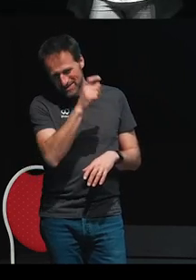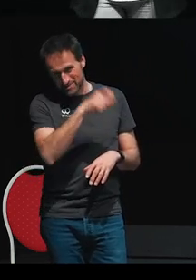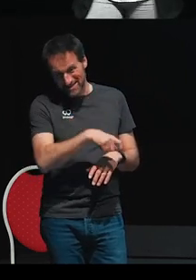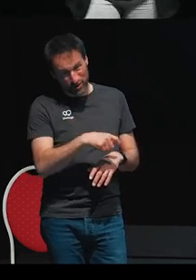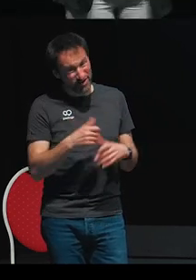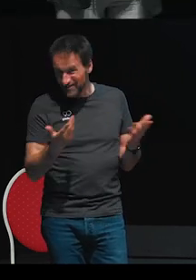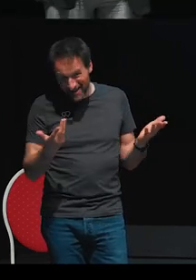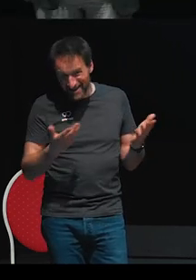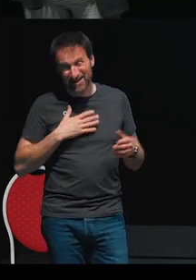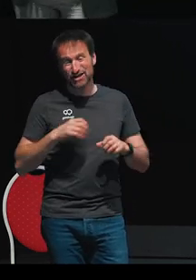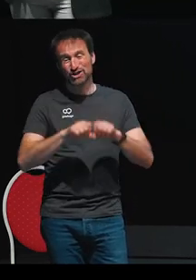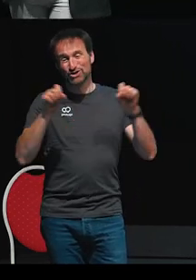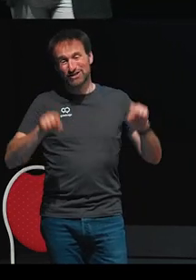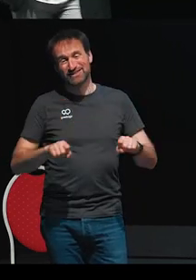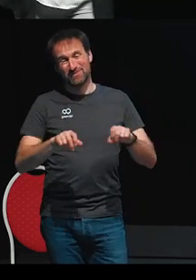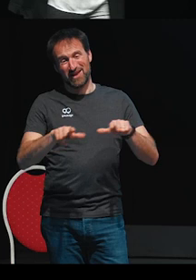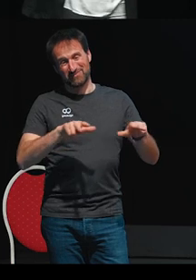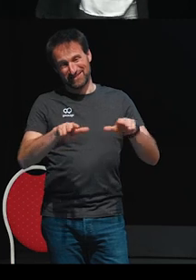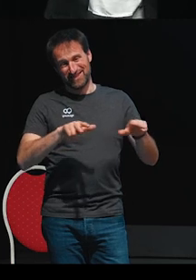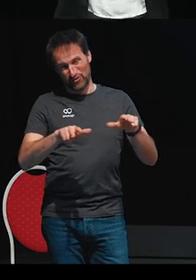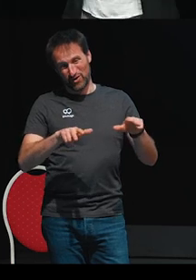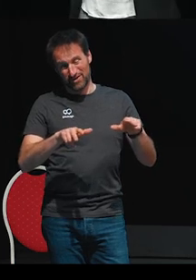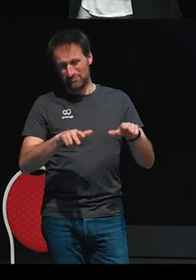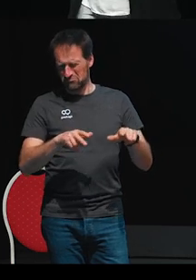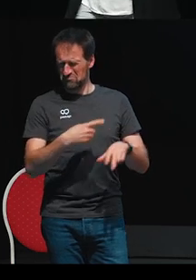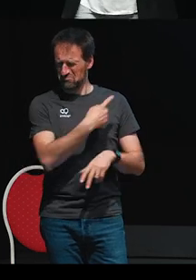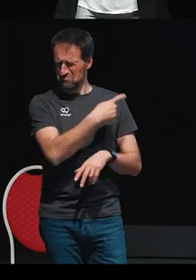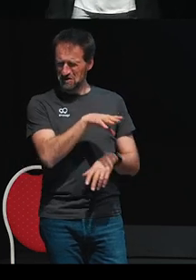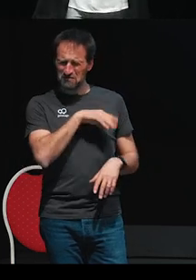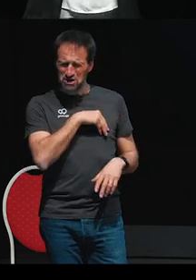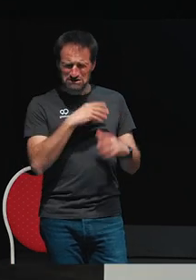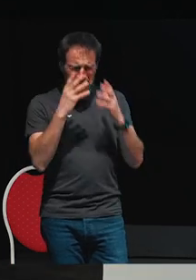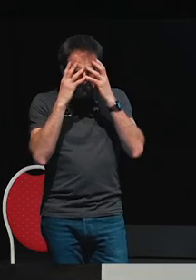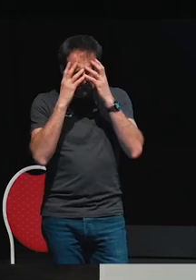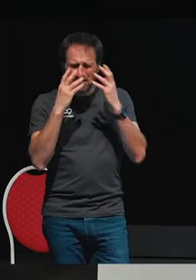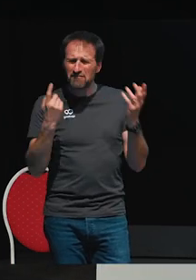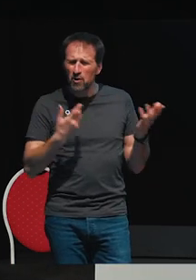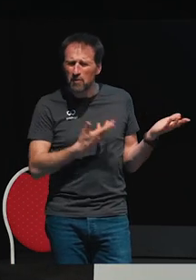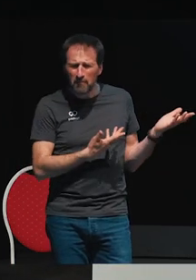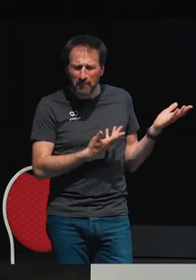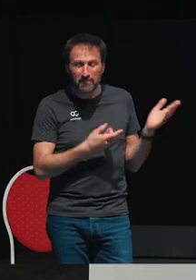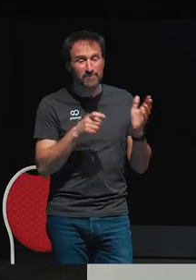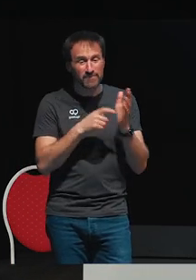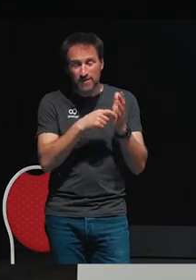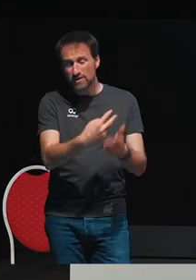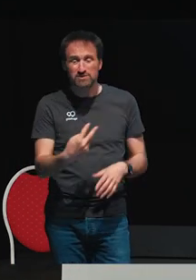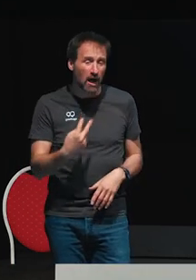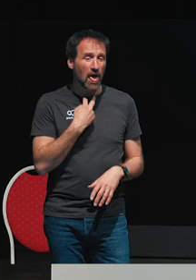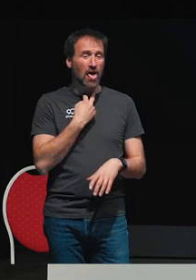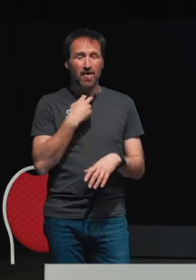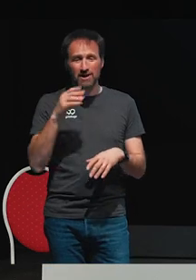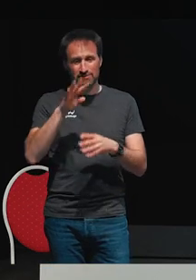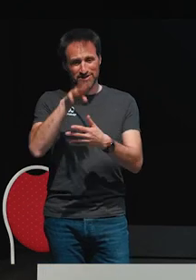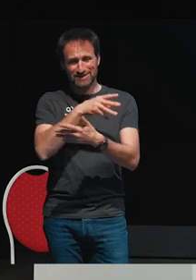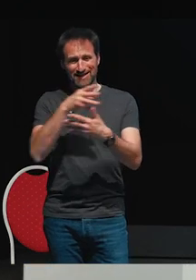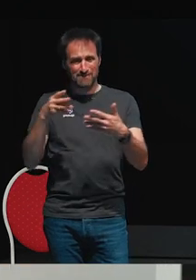meet our system administrator. So why he's so frustrated? Because he's stuck with a schema that